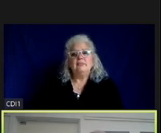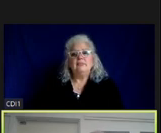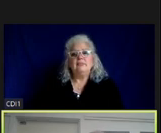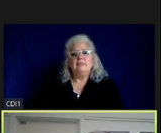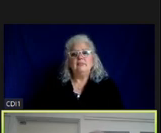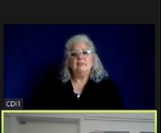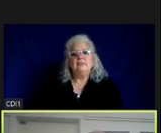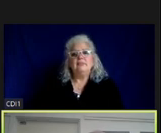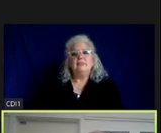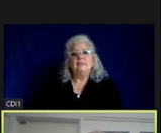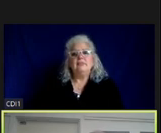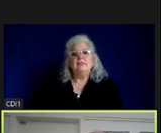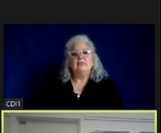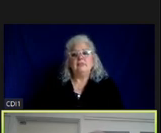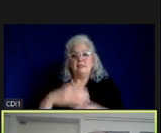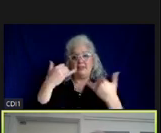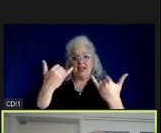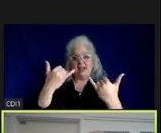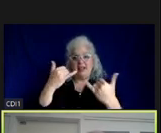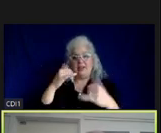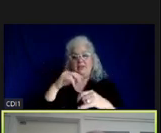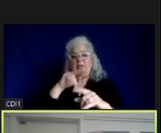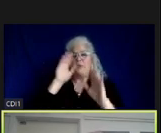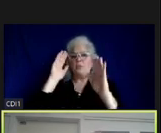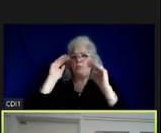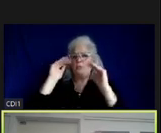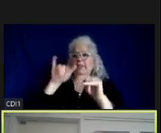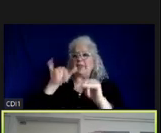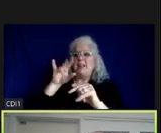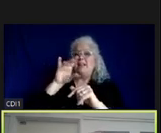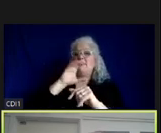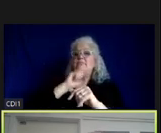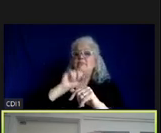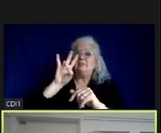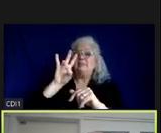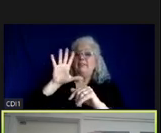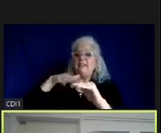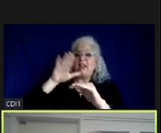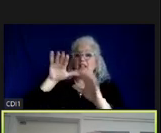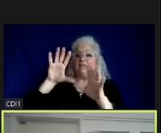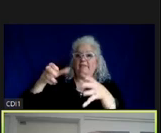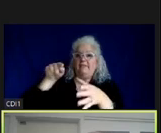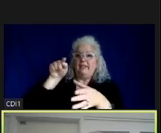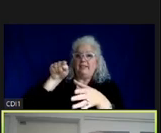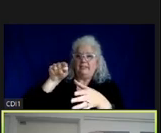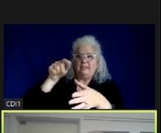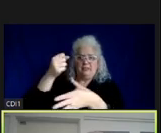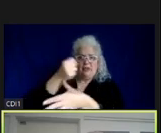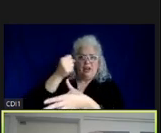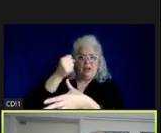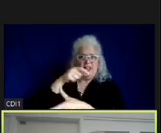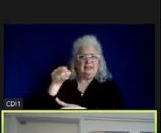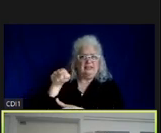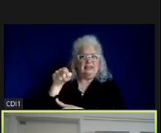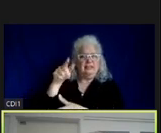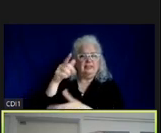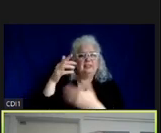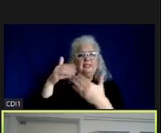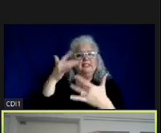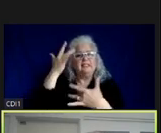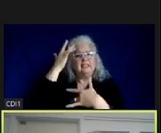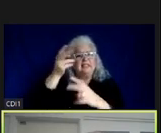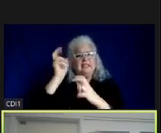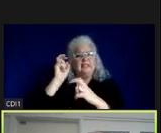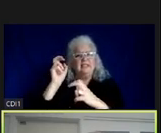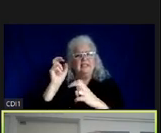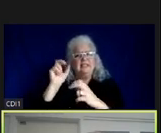75 due to the higher case fatality rates that we're seeing in this population. Almost 20%,